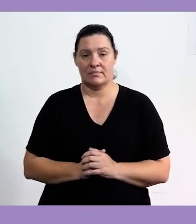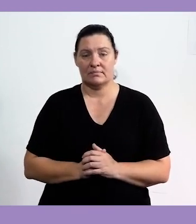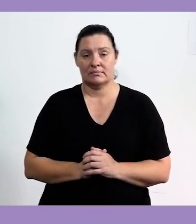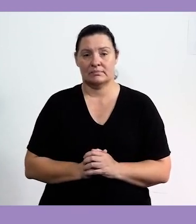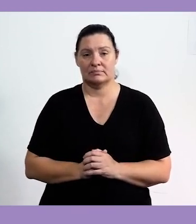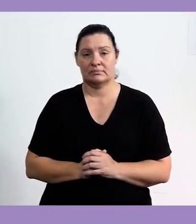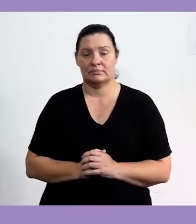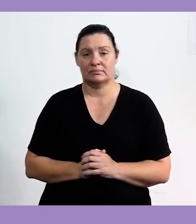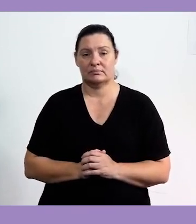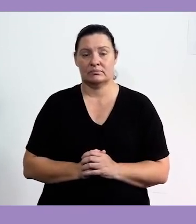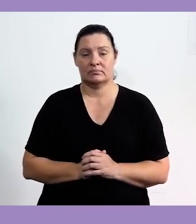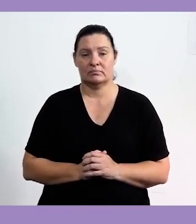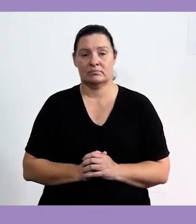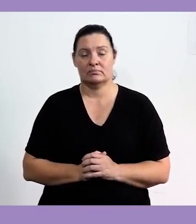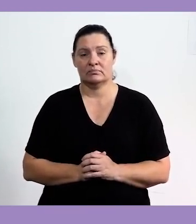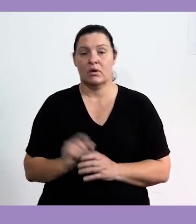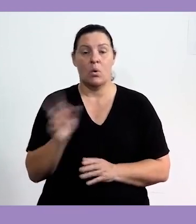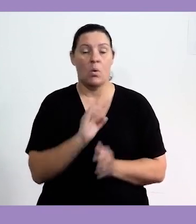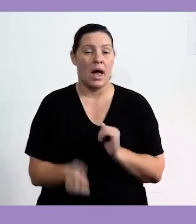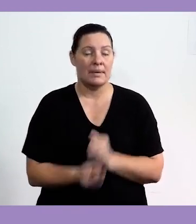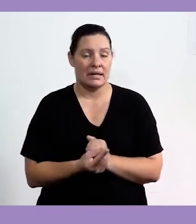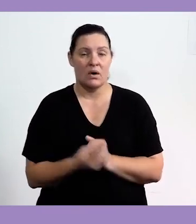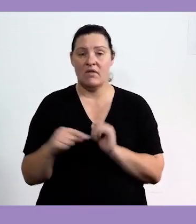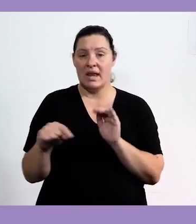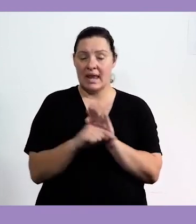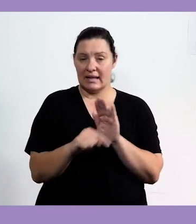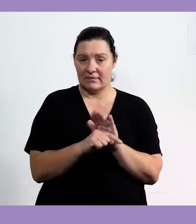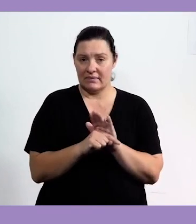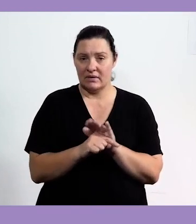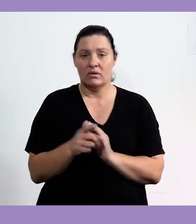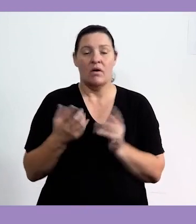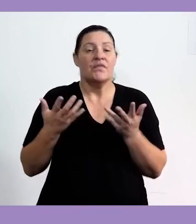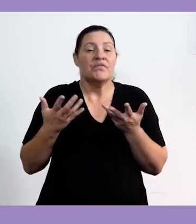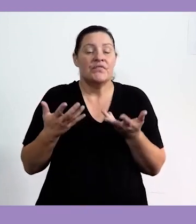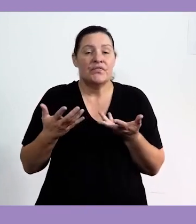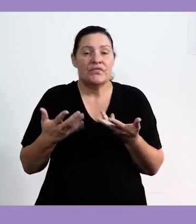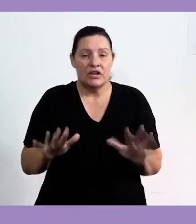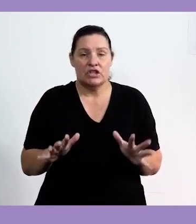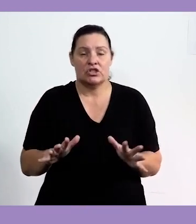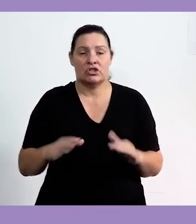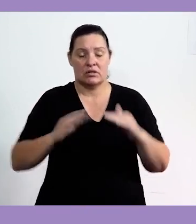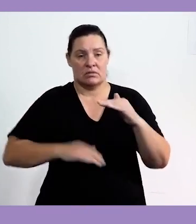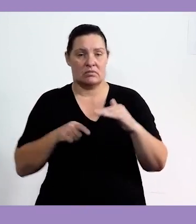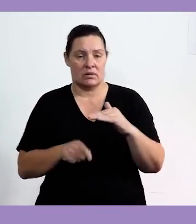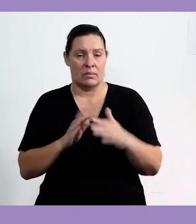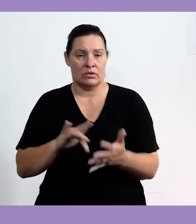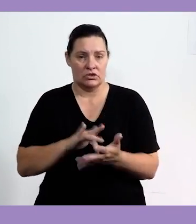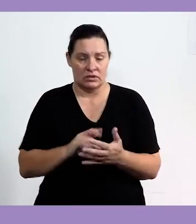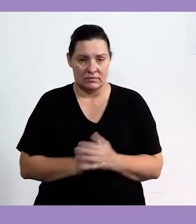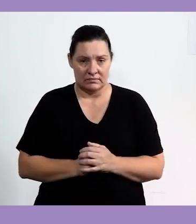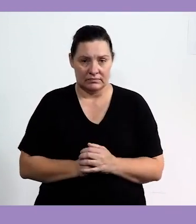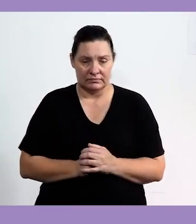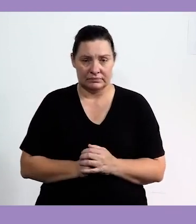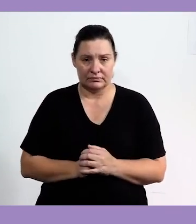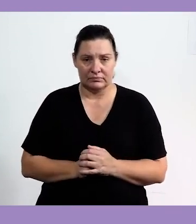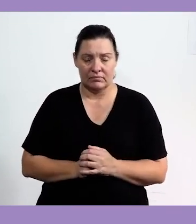by 8. Now, what happens if the negative exponent is already in the denominator